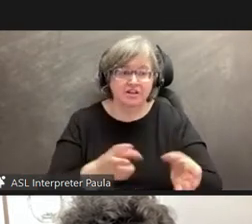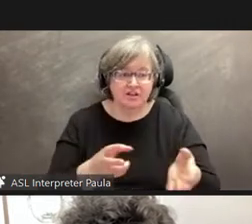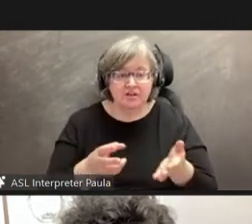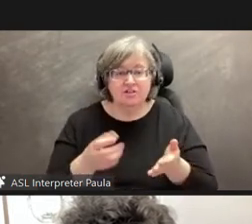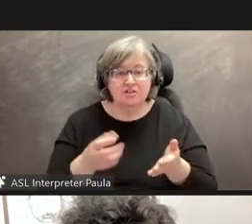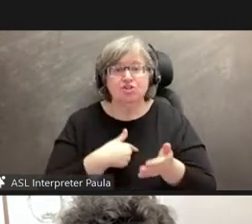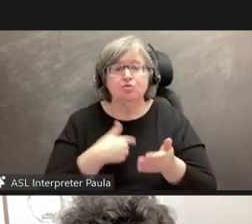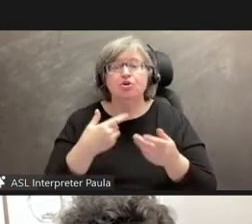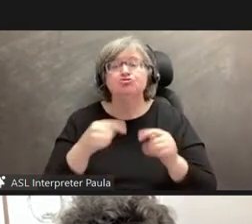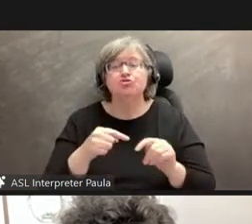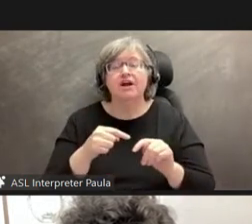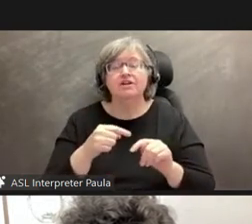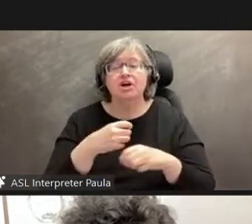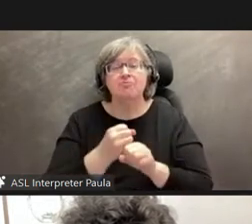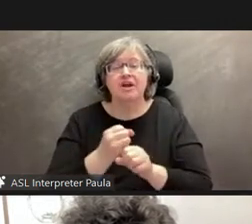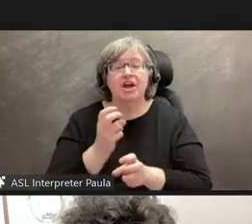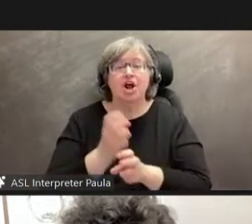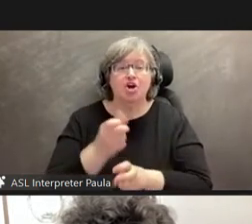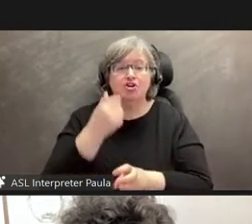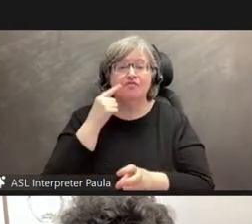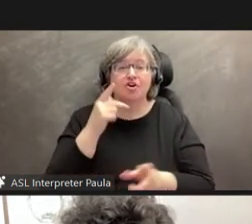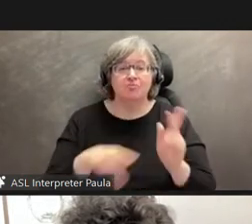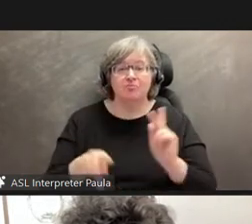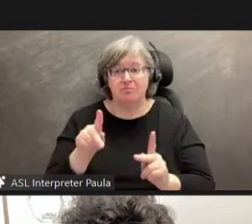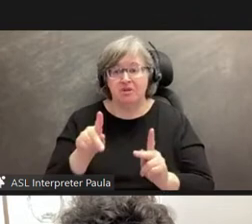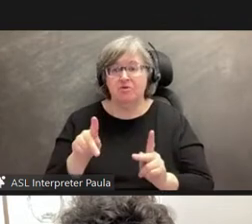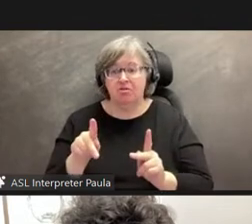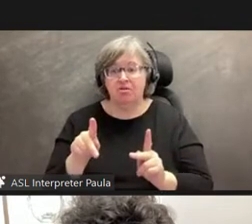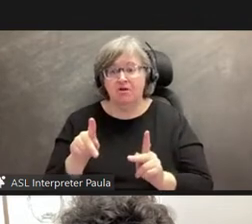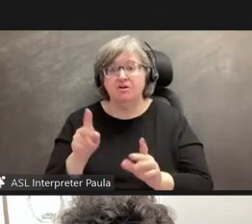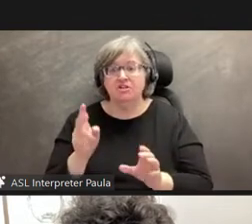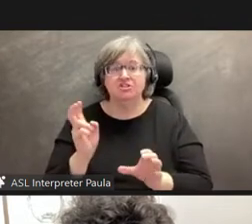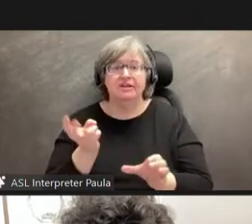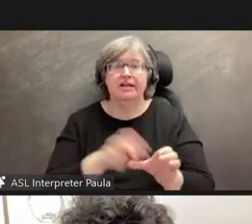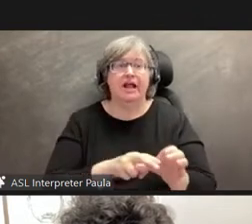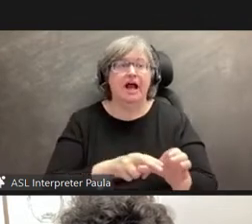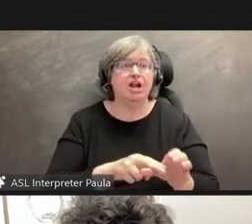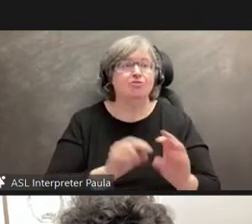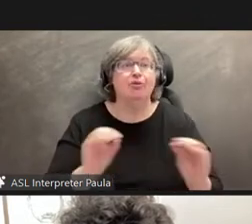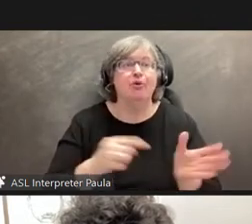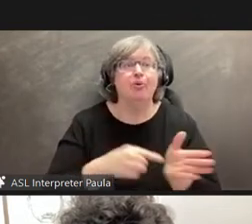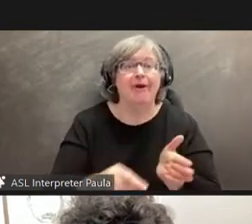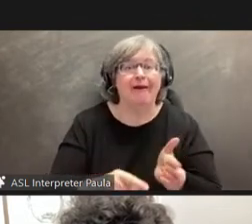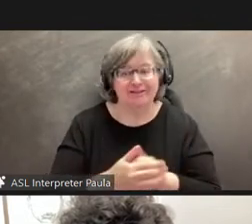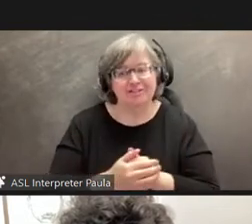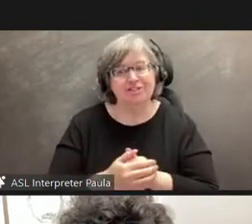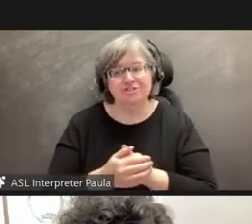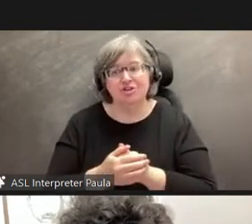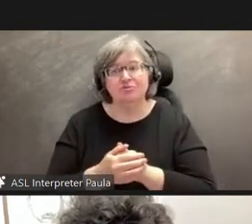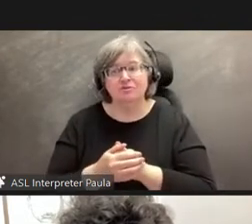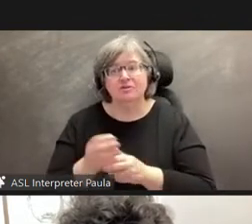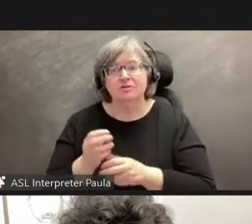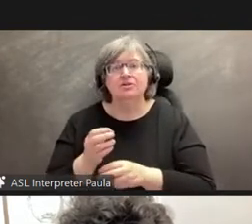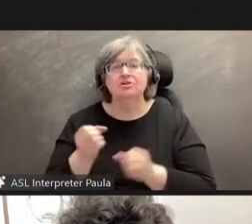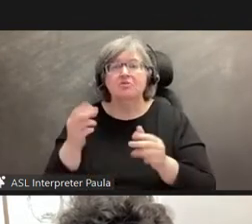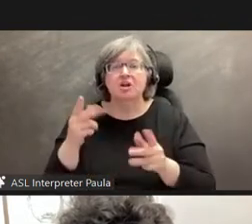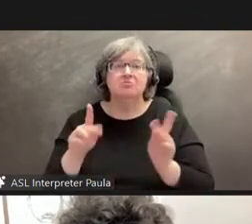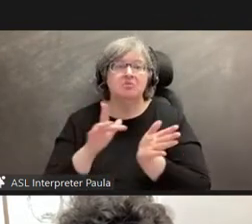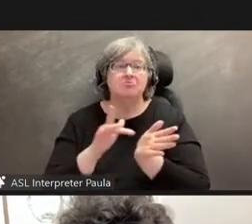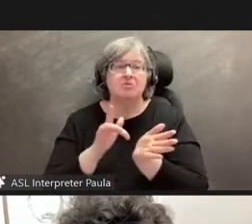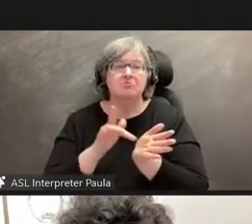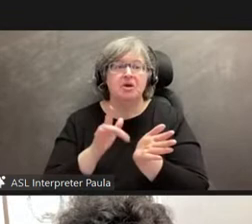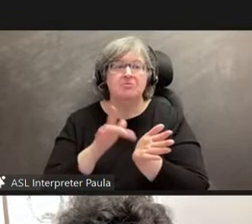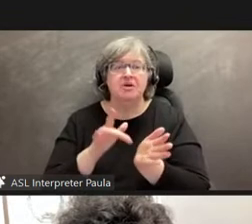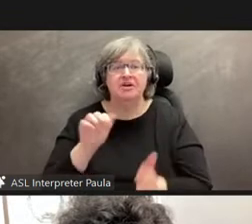difficult for people to get on without paying. And a lot of them abuse the